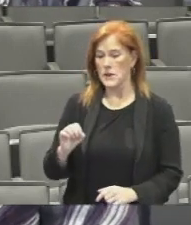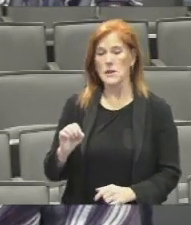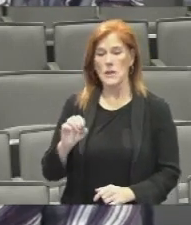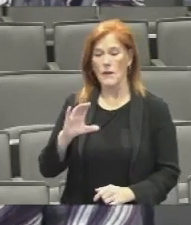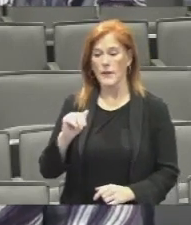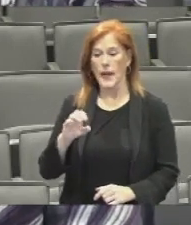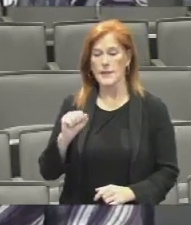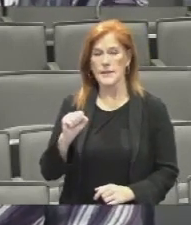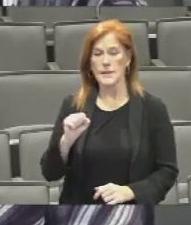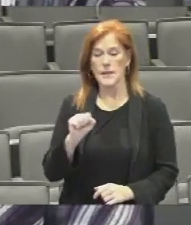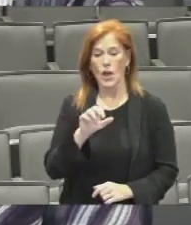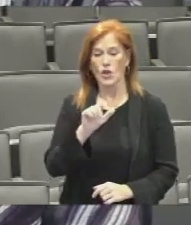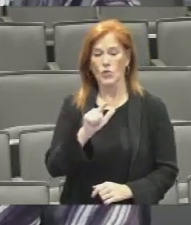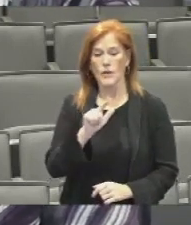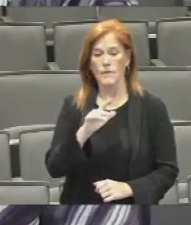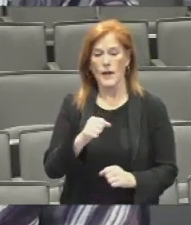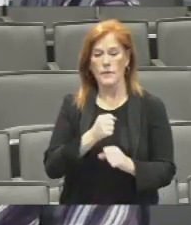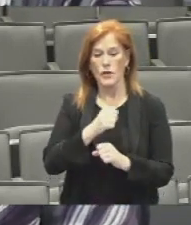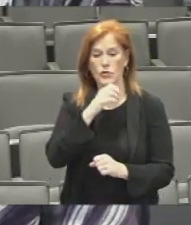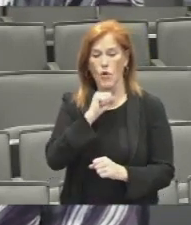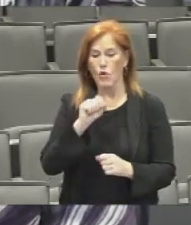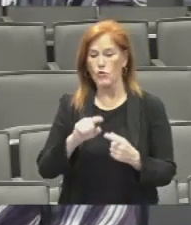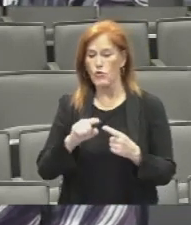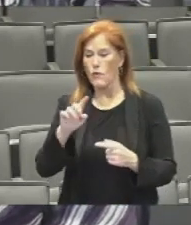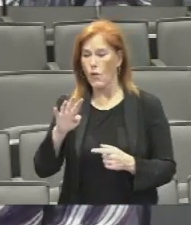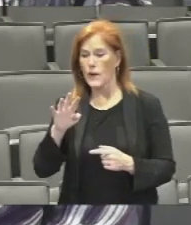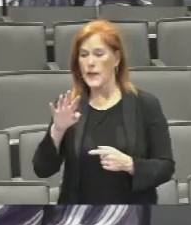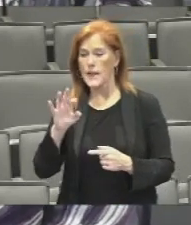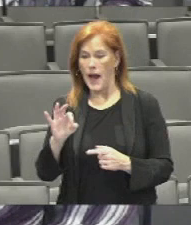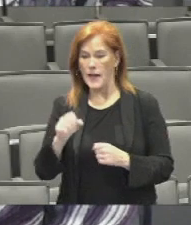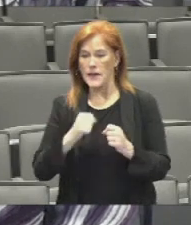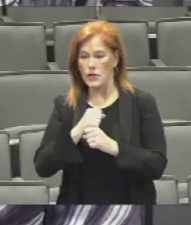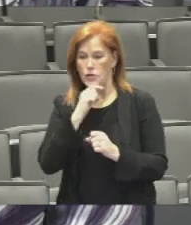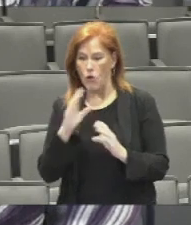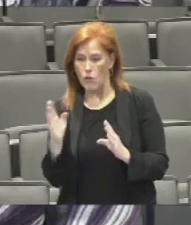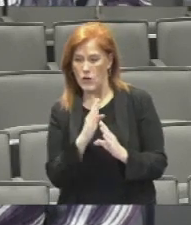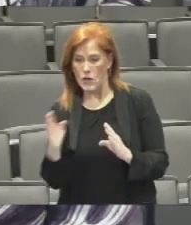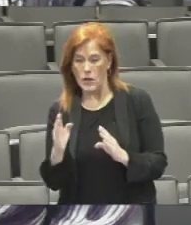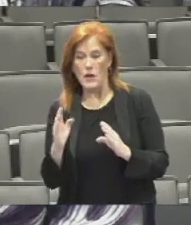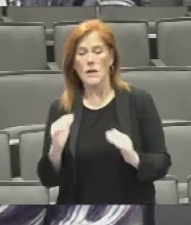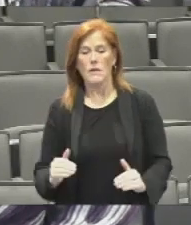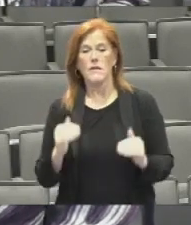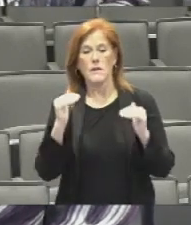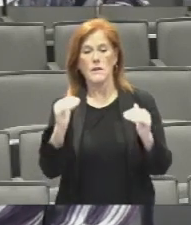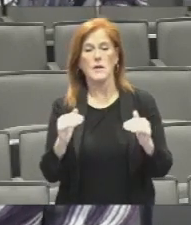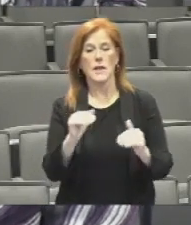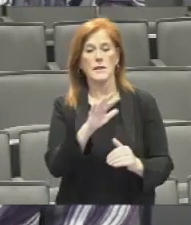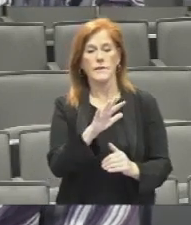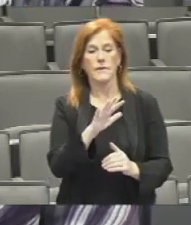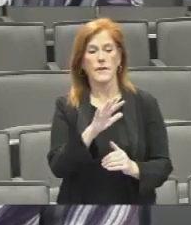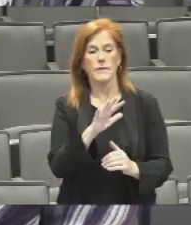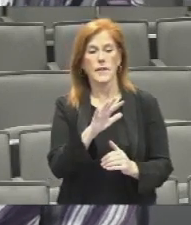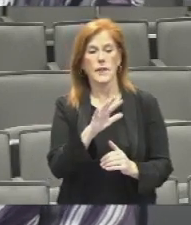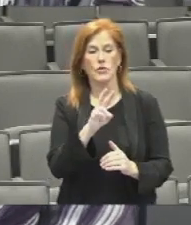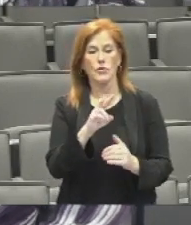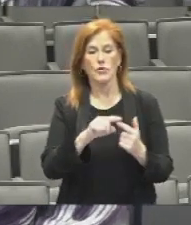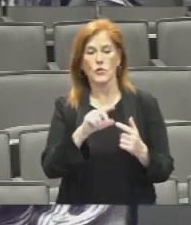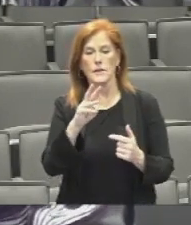are in the 25 to 49 years old. And the next highest one is 50 to